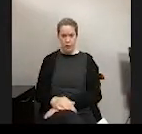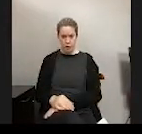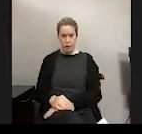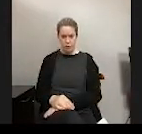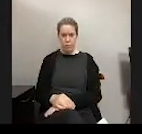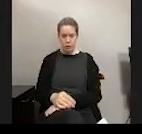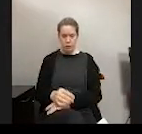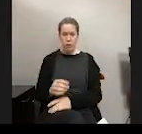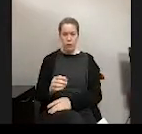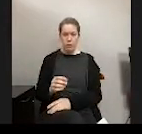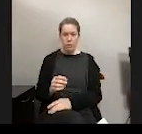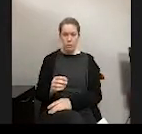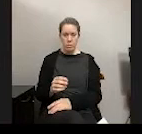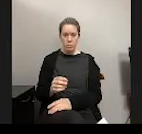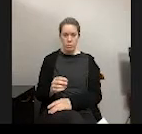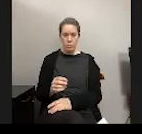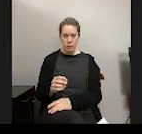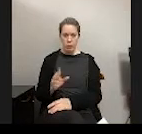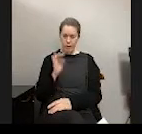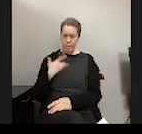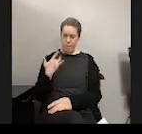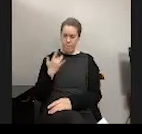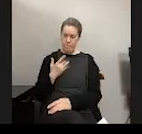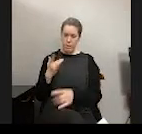Toronto, and will continue to be part of it.